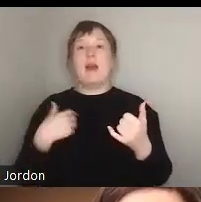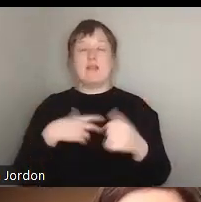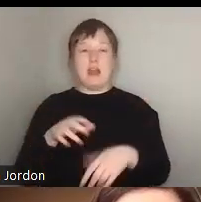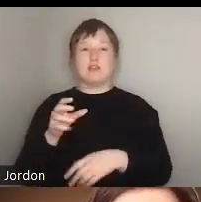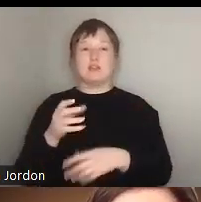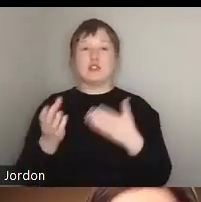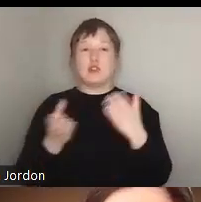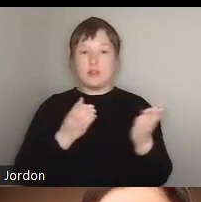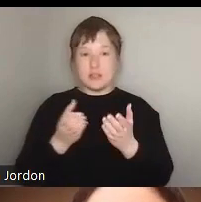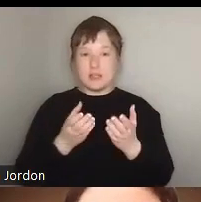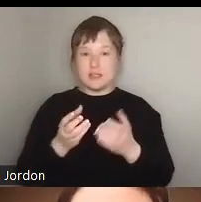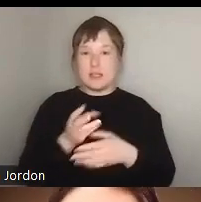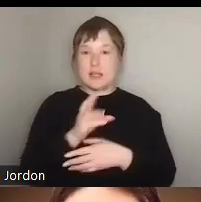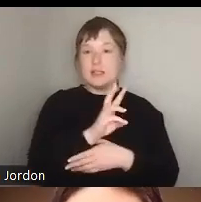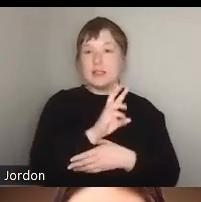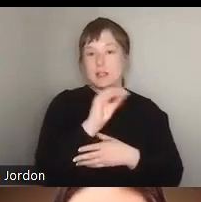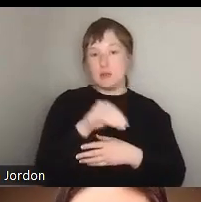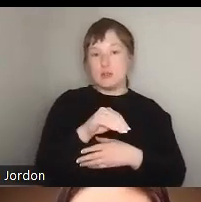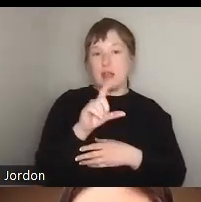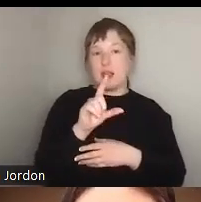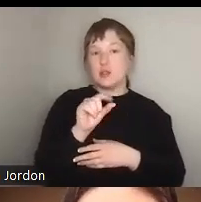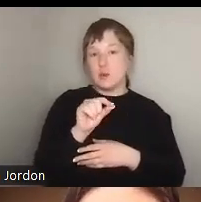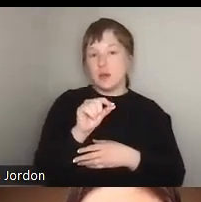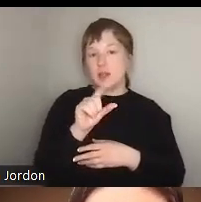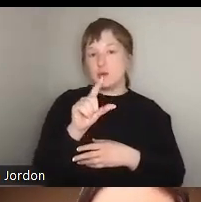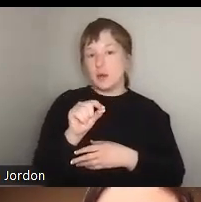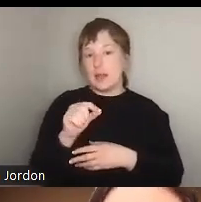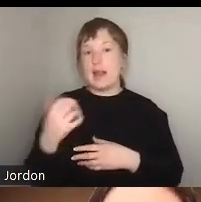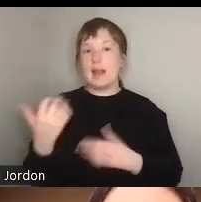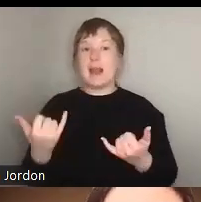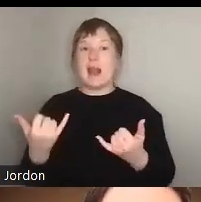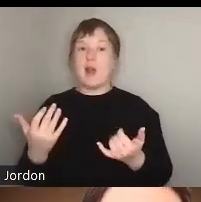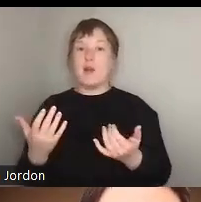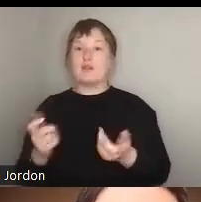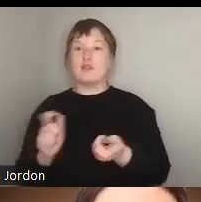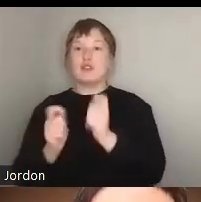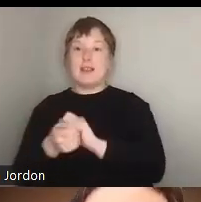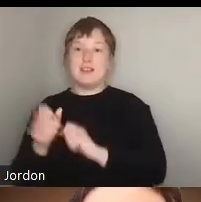6% in 2020, it went up to 9% in 2021.